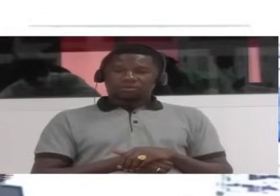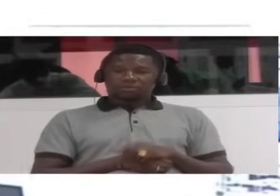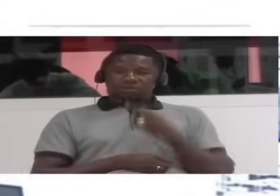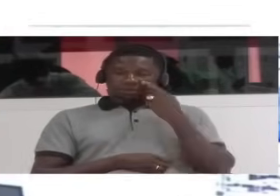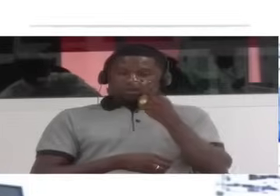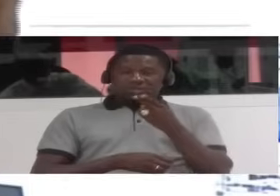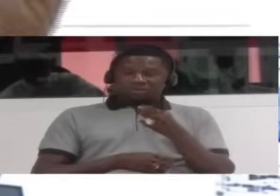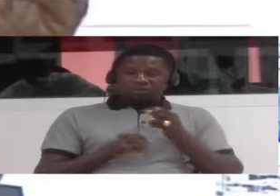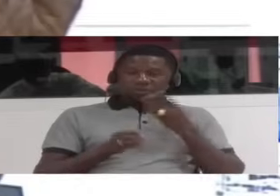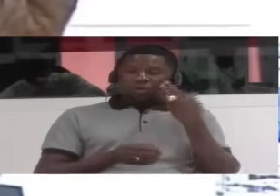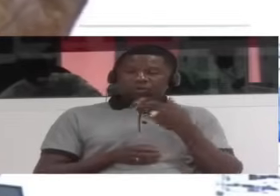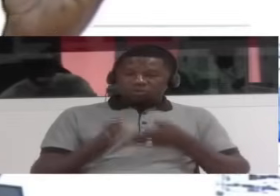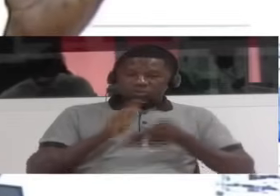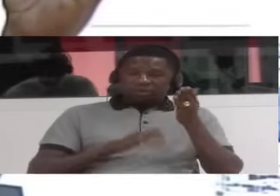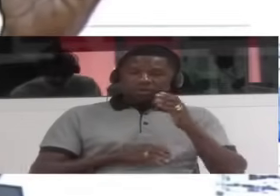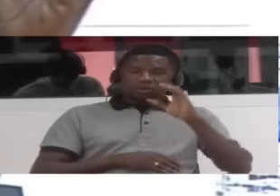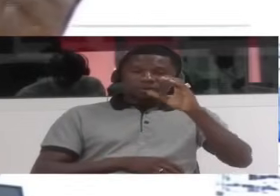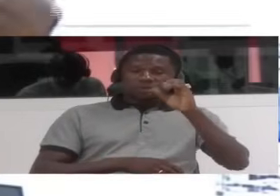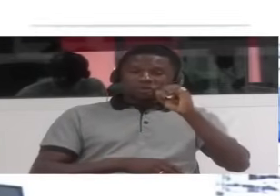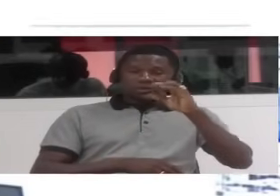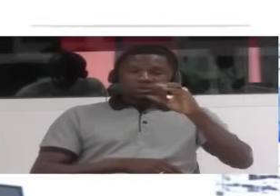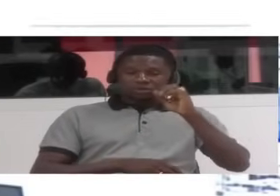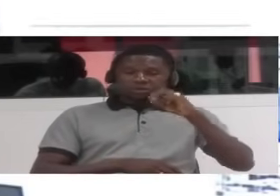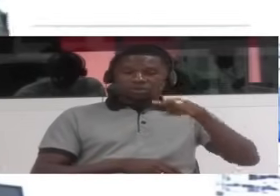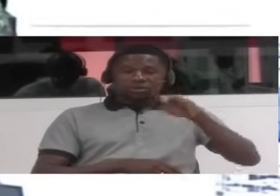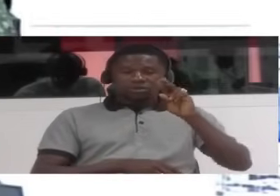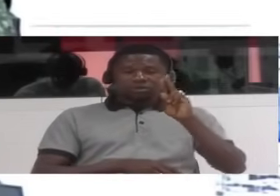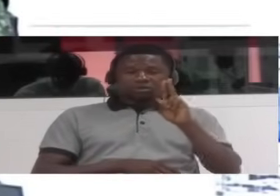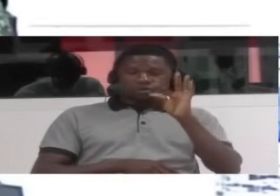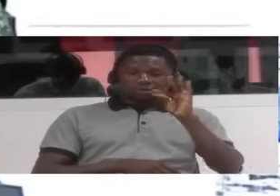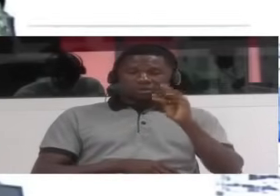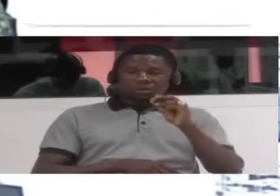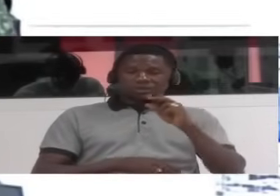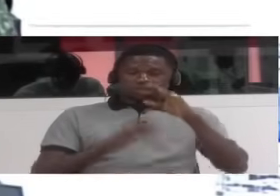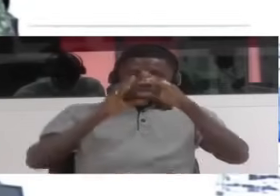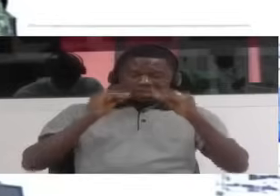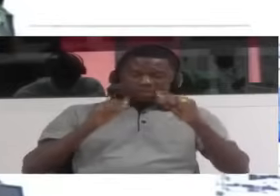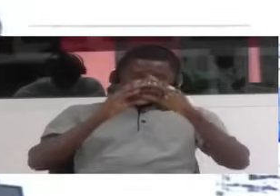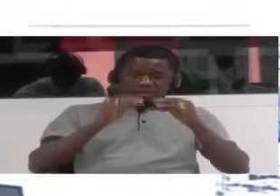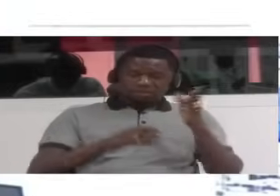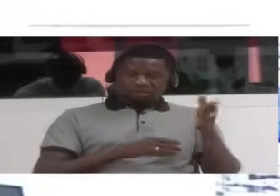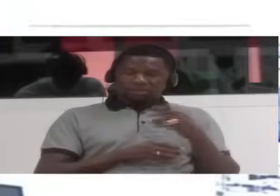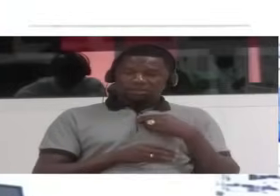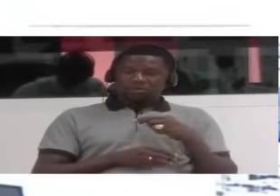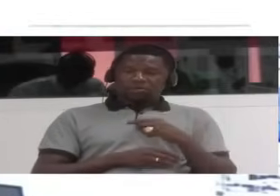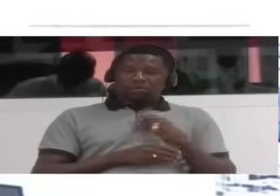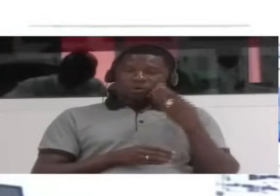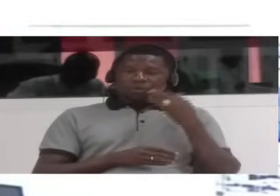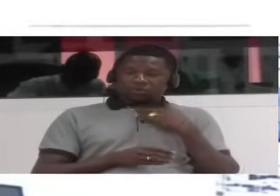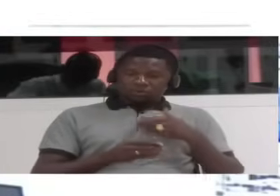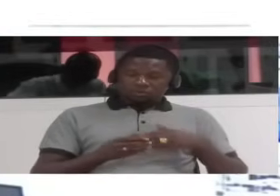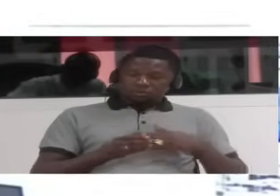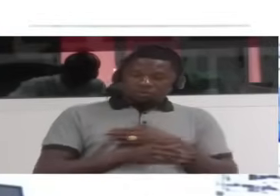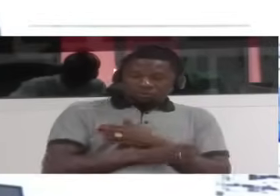coconut resident, when you pass coconut resident. Yes. There is a white, and when you turn on your